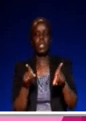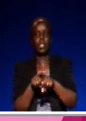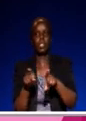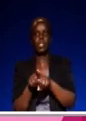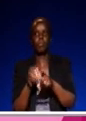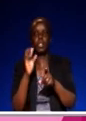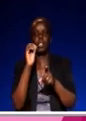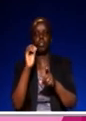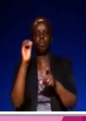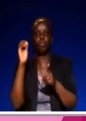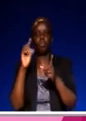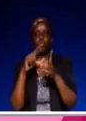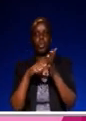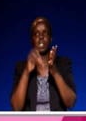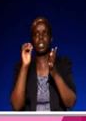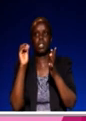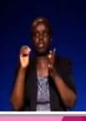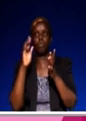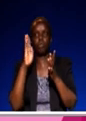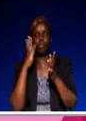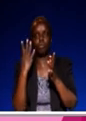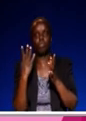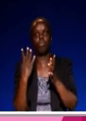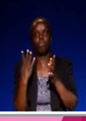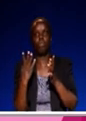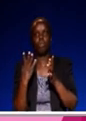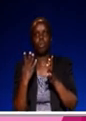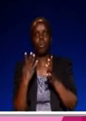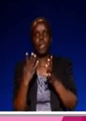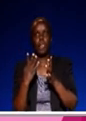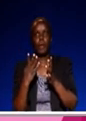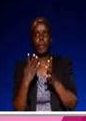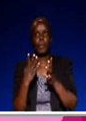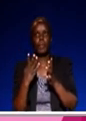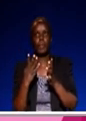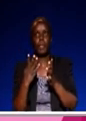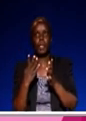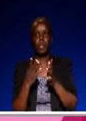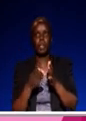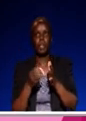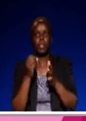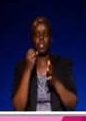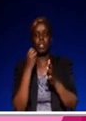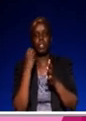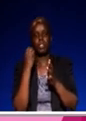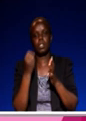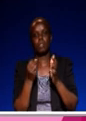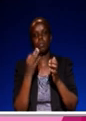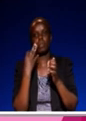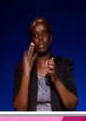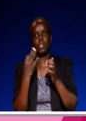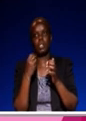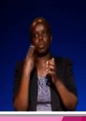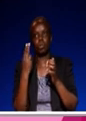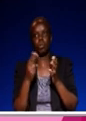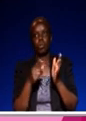as 0.04. We want to look at now the moles of oxygen, and you have it 0.032 divided by 16,